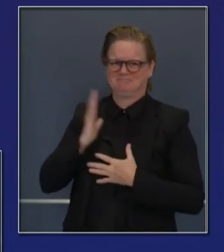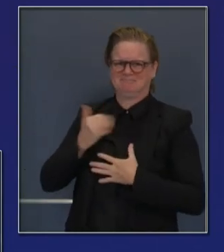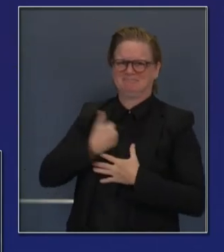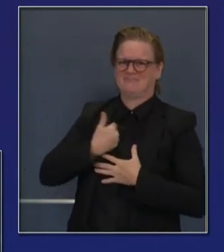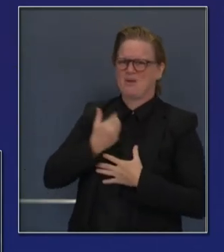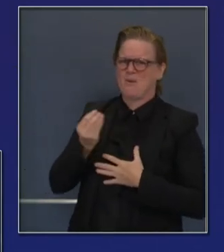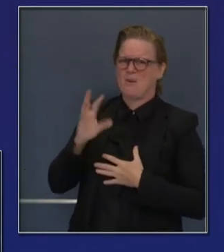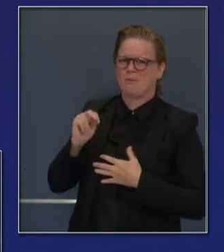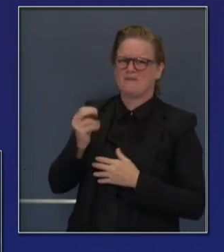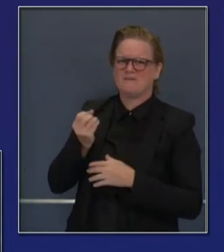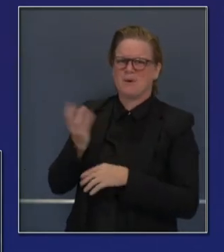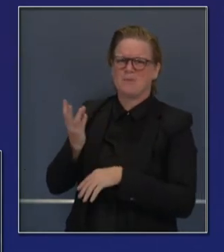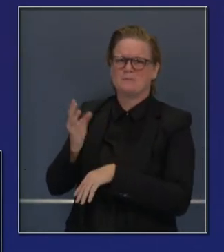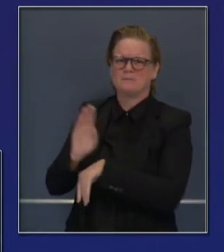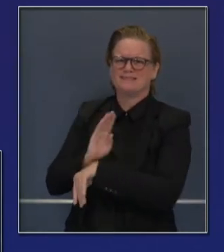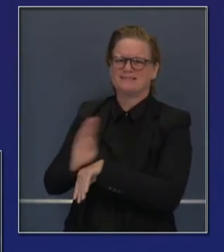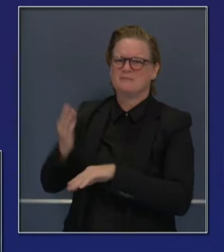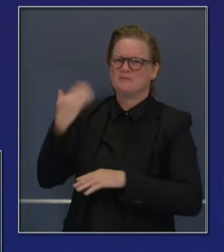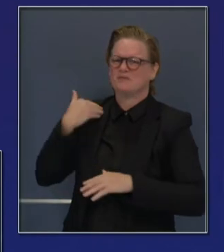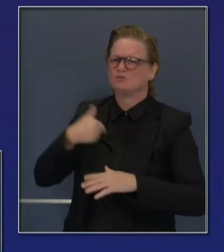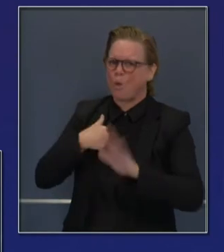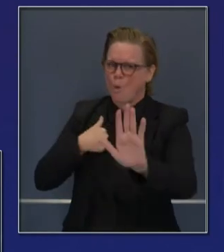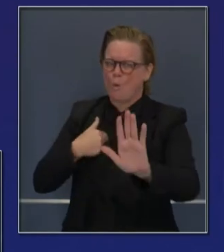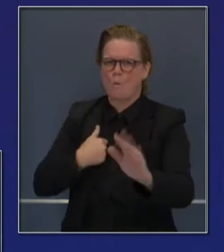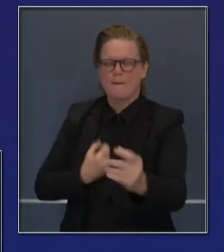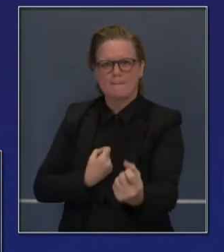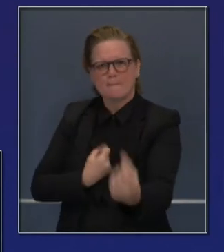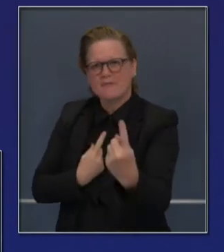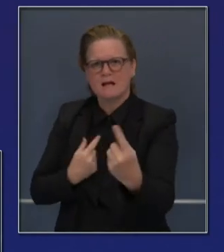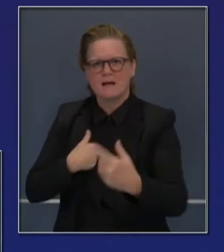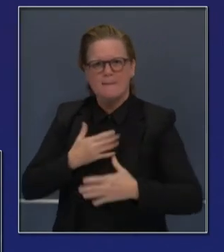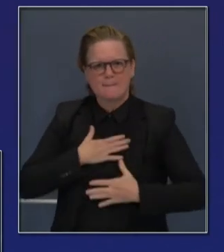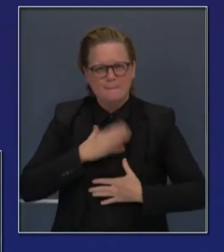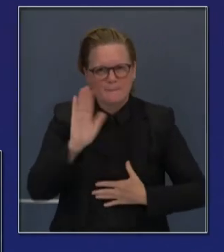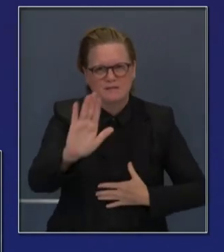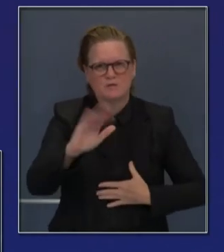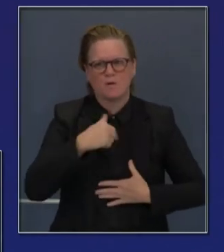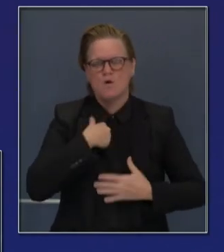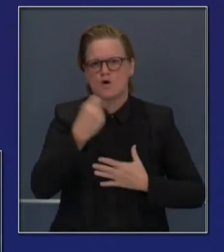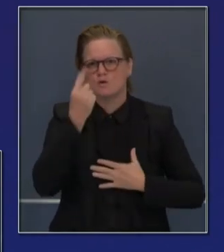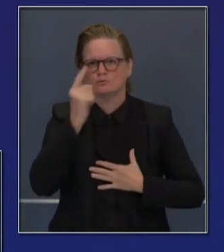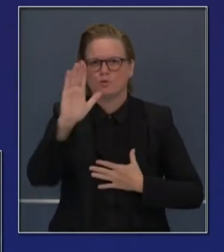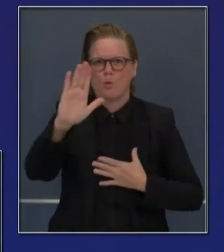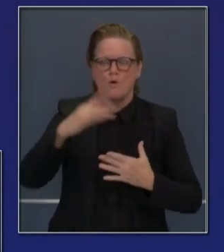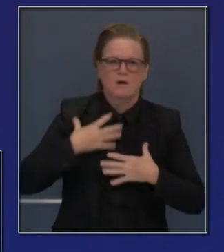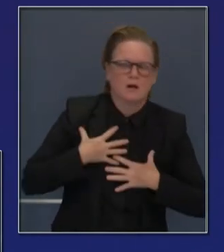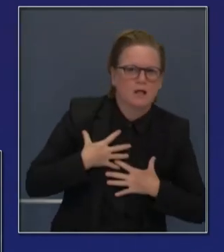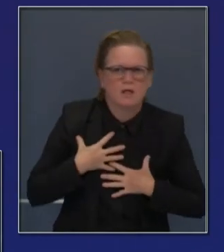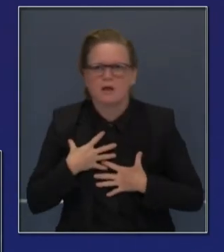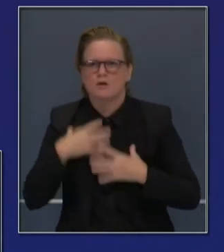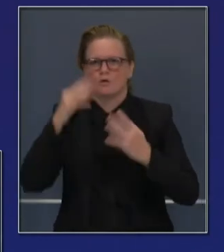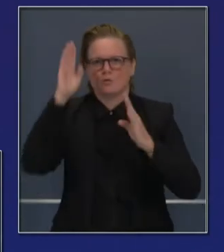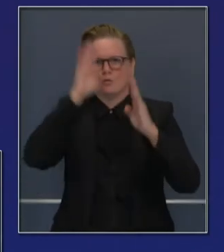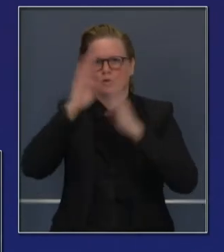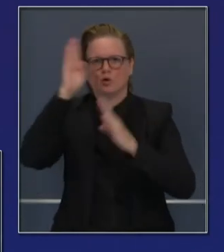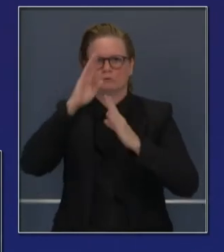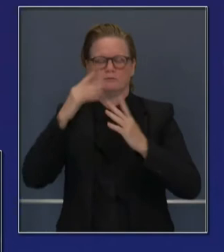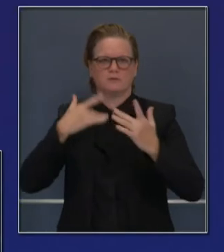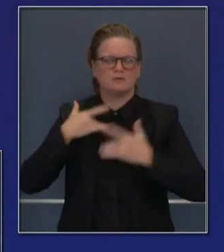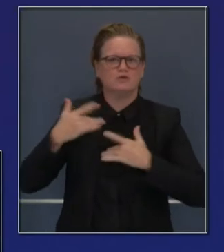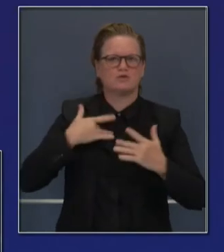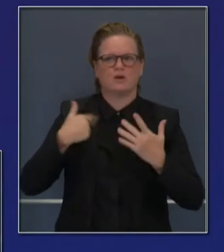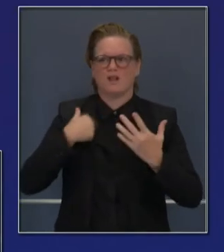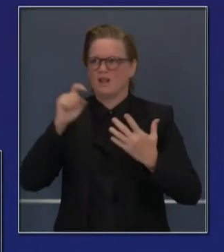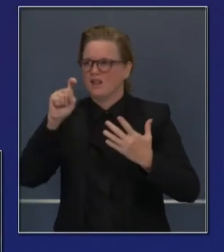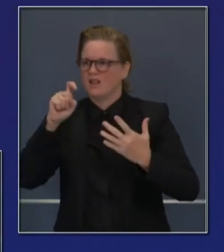also empathy for the stress and the travails of small businesses and what you are facing, particularly over the next few months as we work our